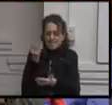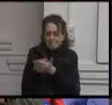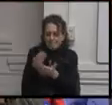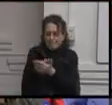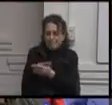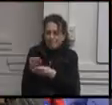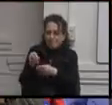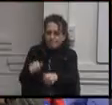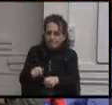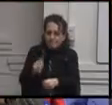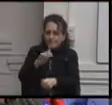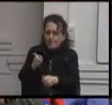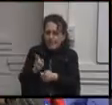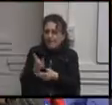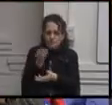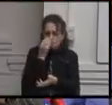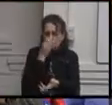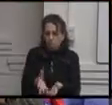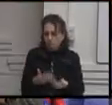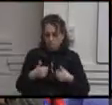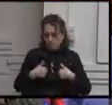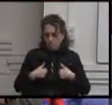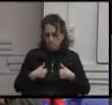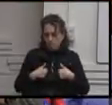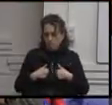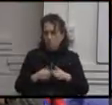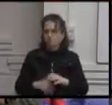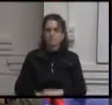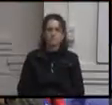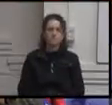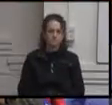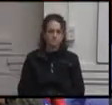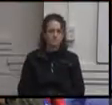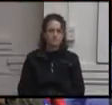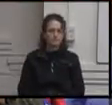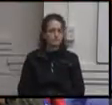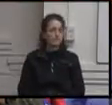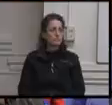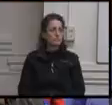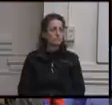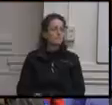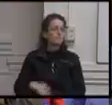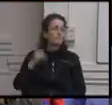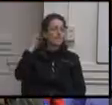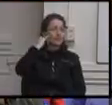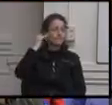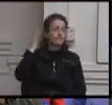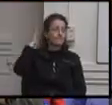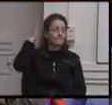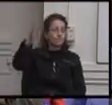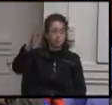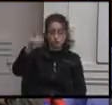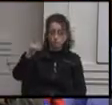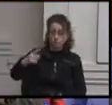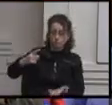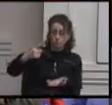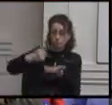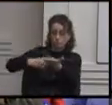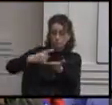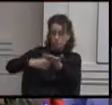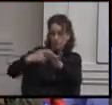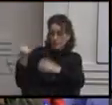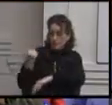if another discussion is brought about to want to close the Westby station, that it's well